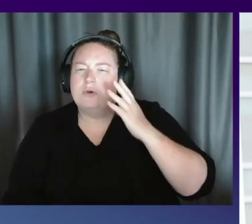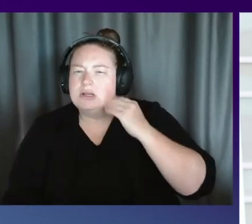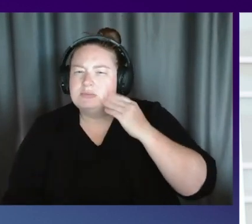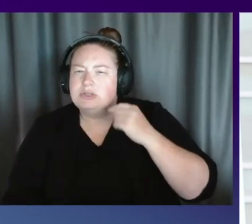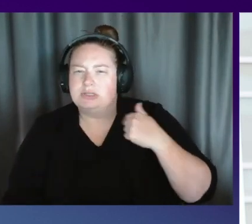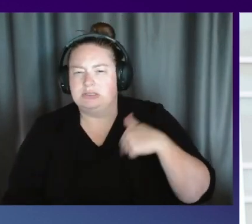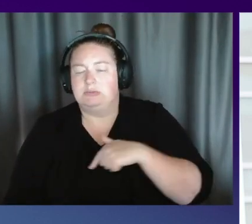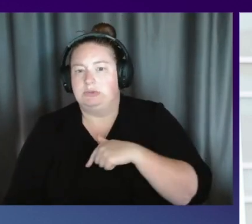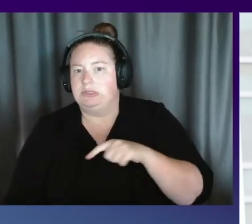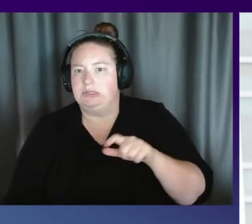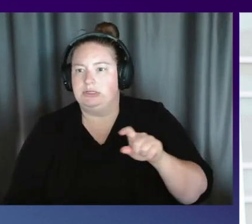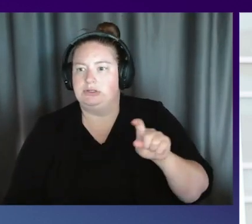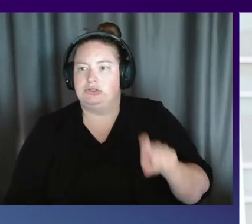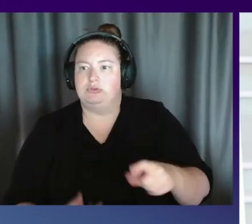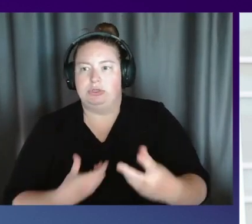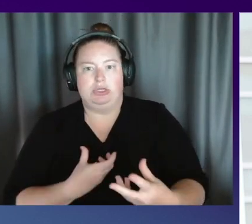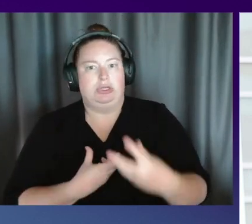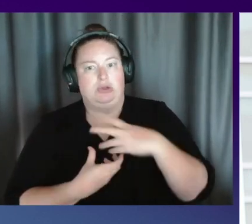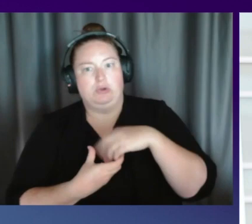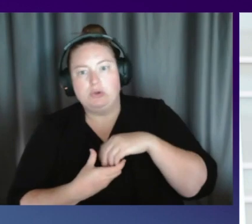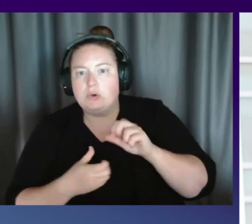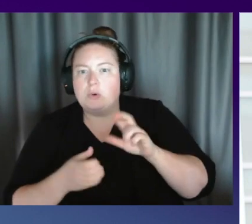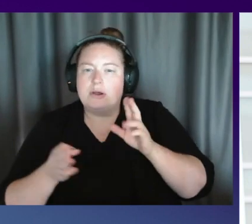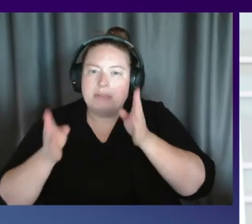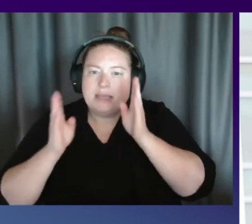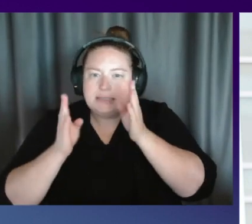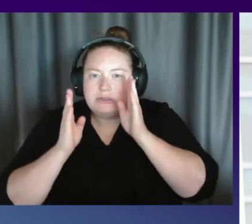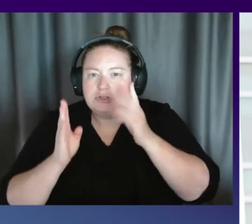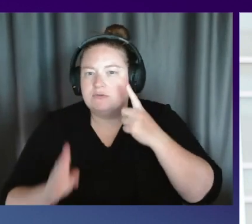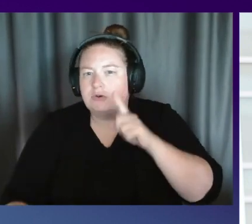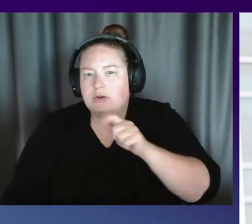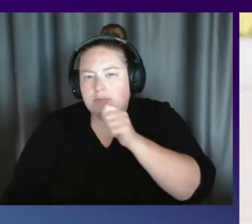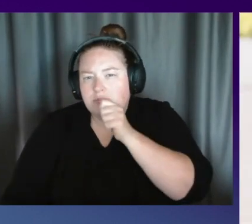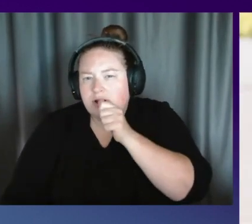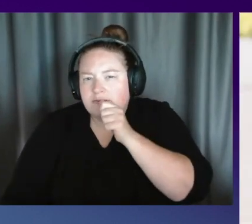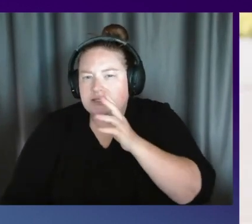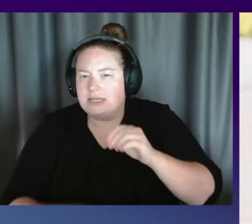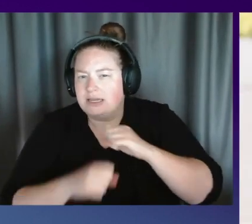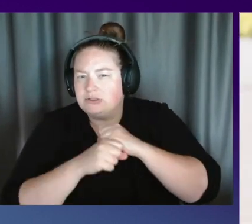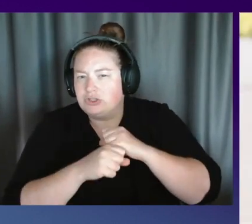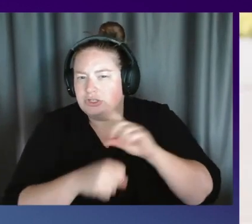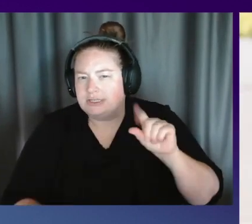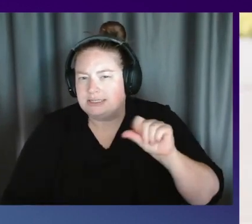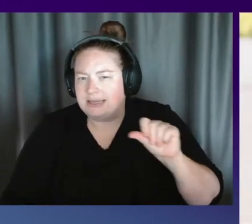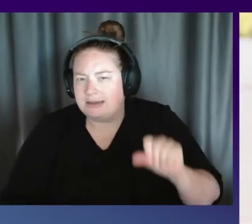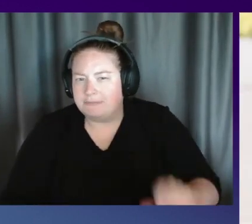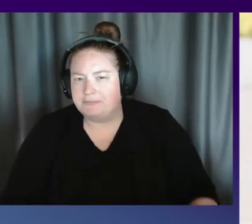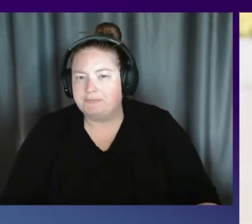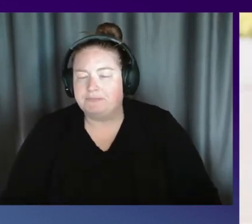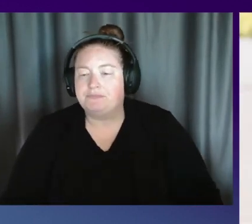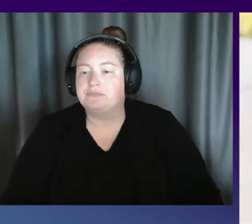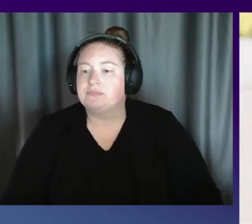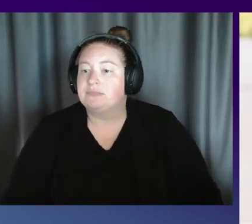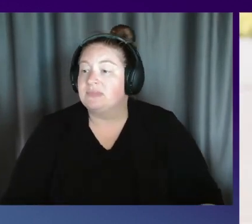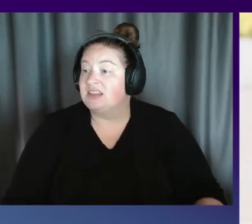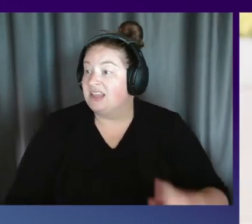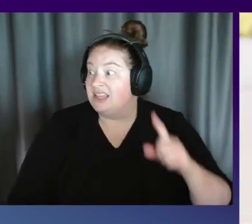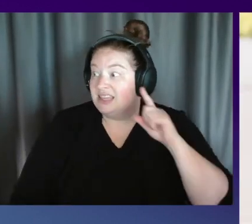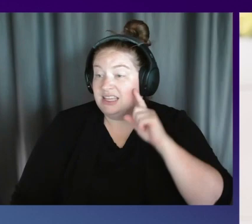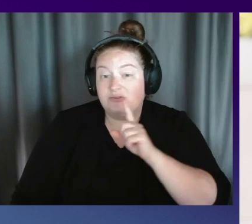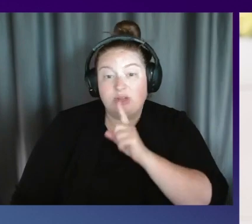know, folding in or paying attention to in terms of privacy and securing data? I think it's really just an extension of the